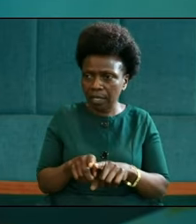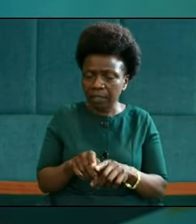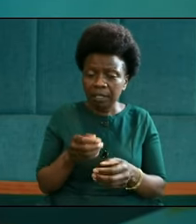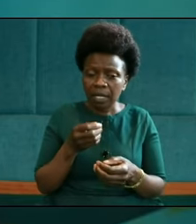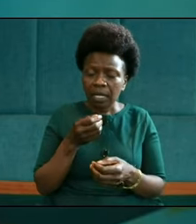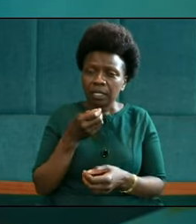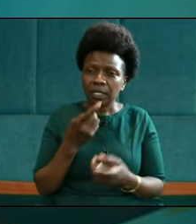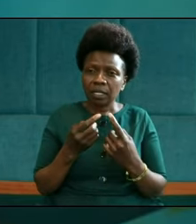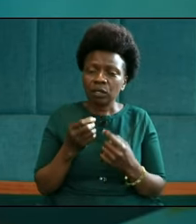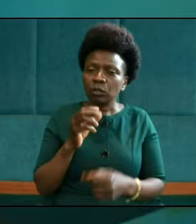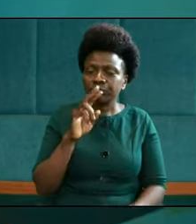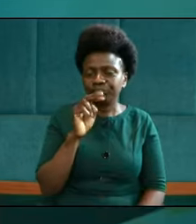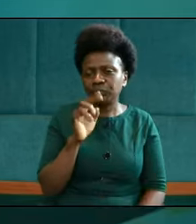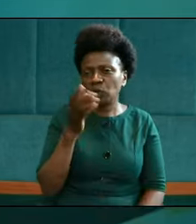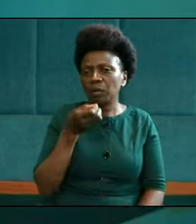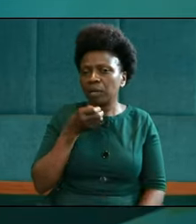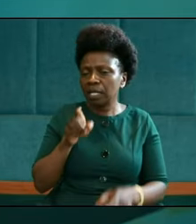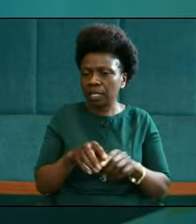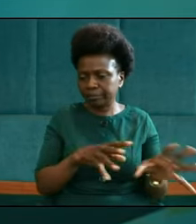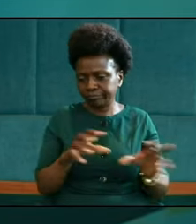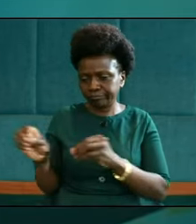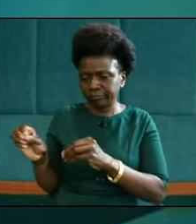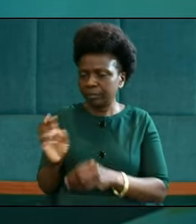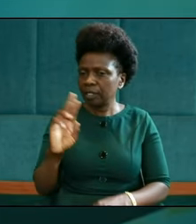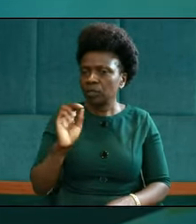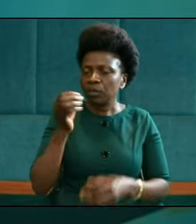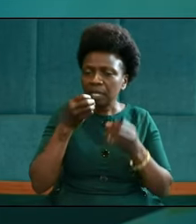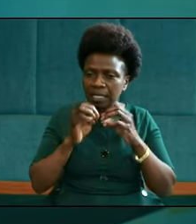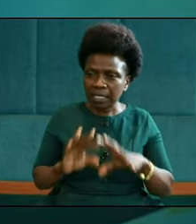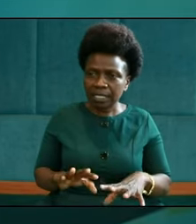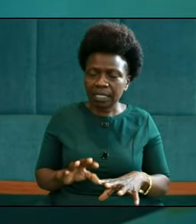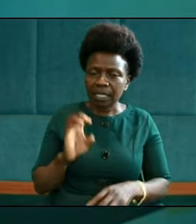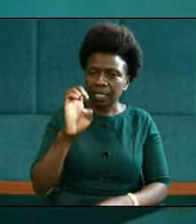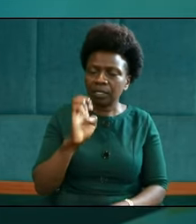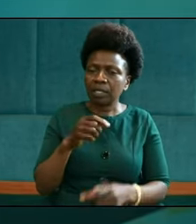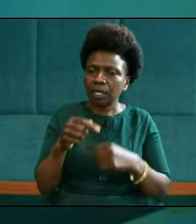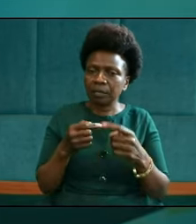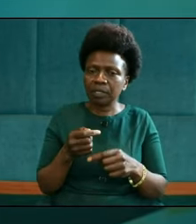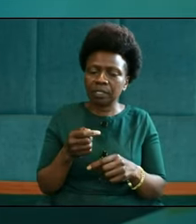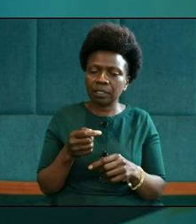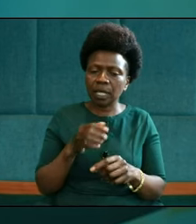your brother has taken your blessings." But Esau is crying and asking in